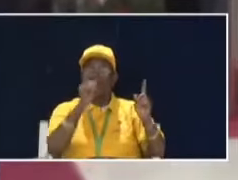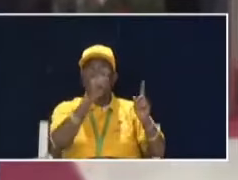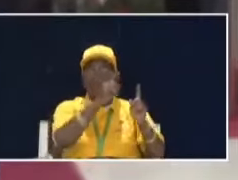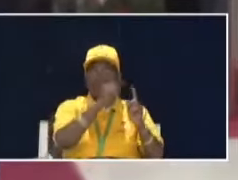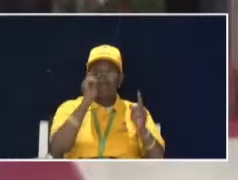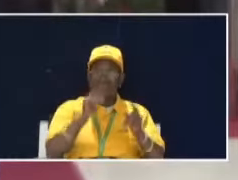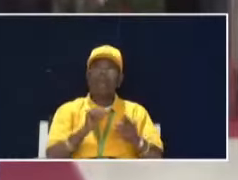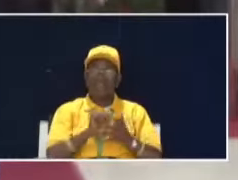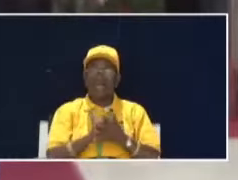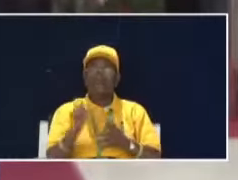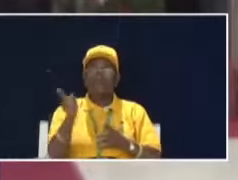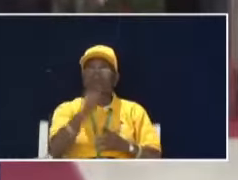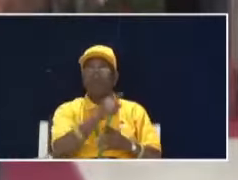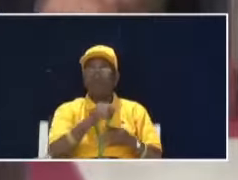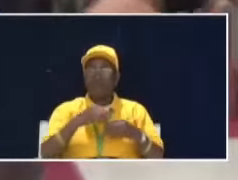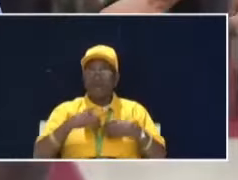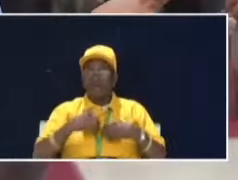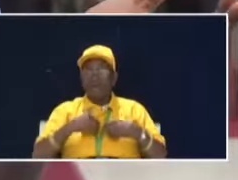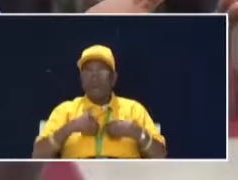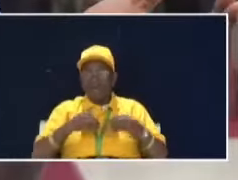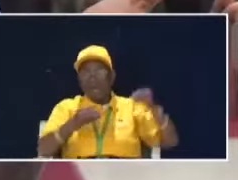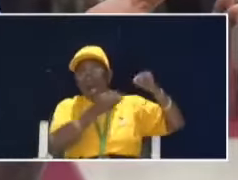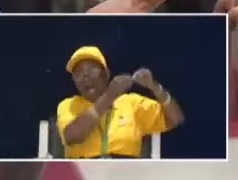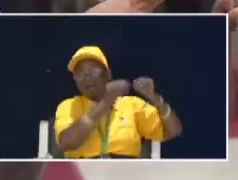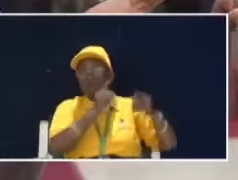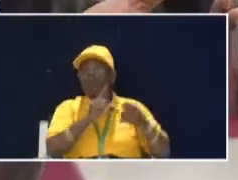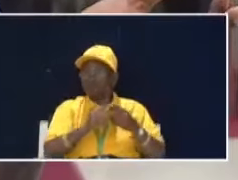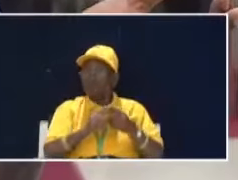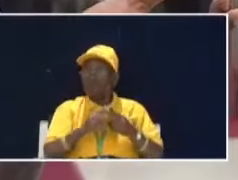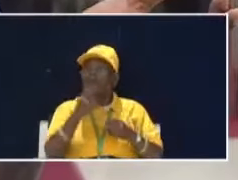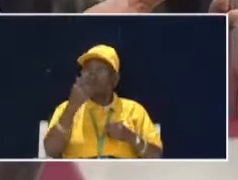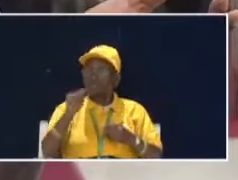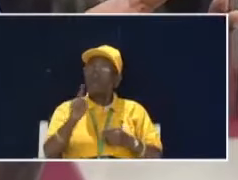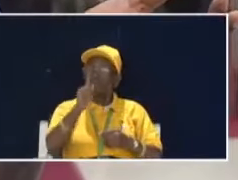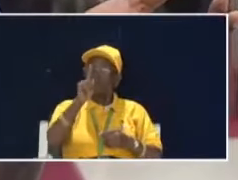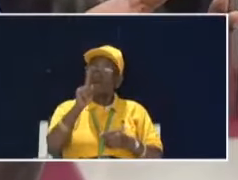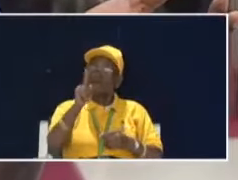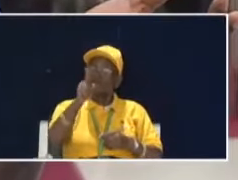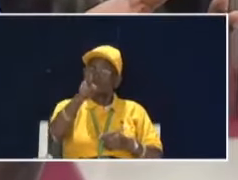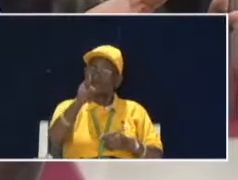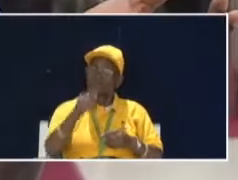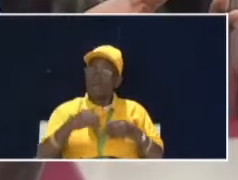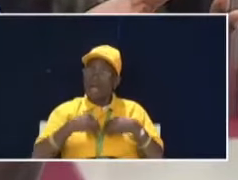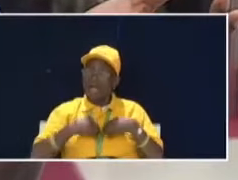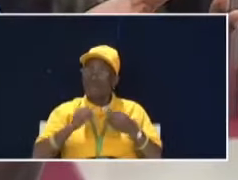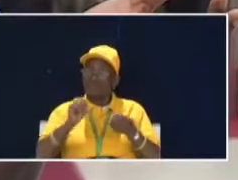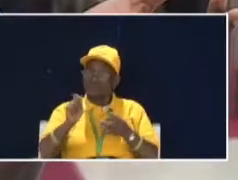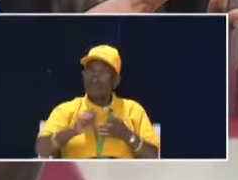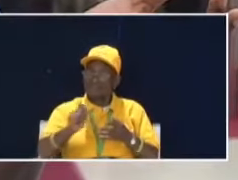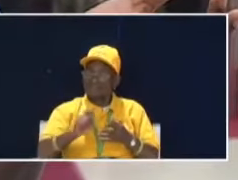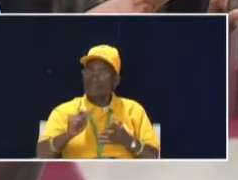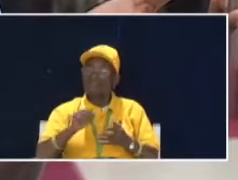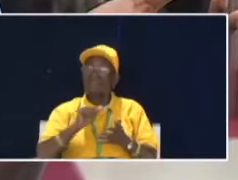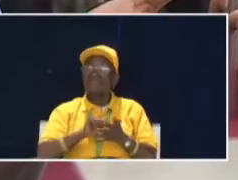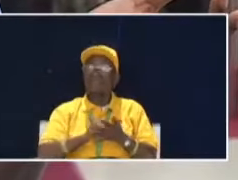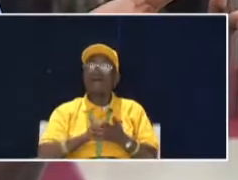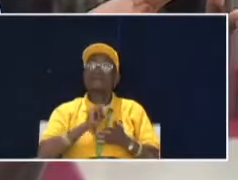you have written, and that's your own special request.